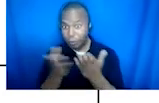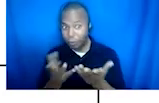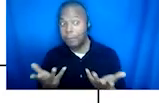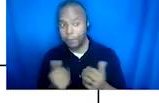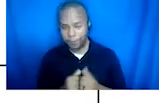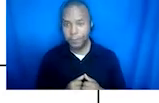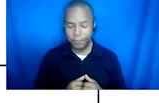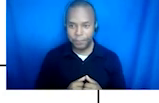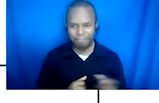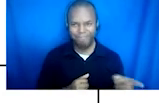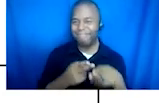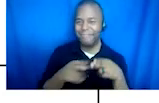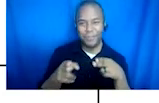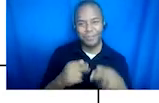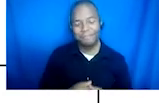So brief.